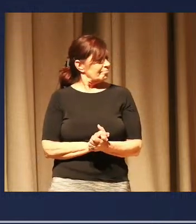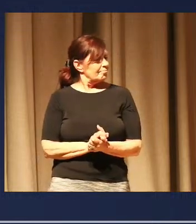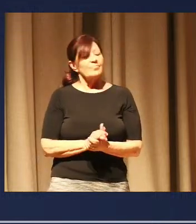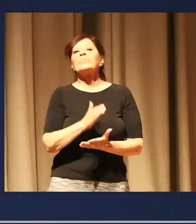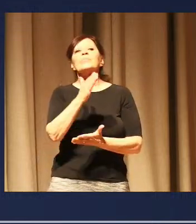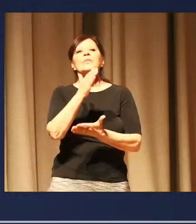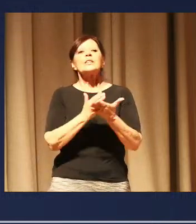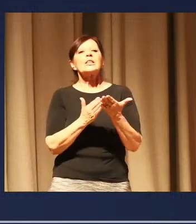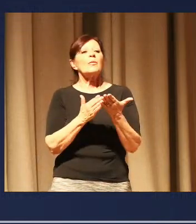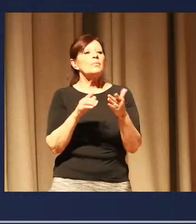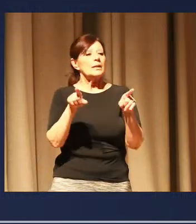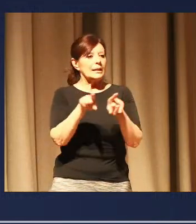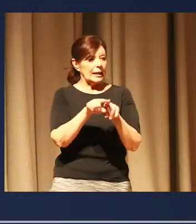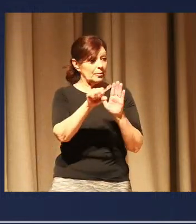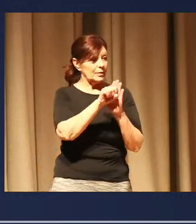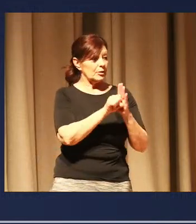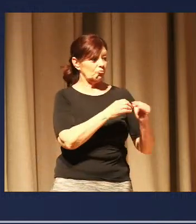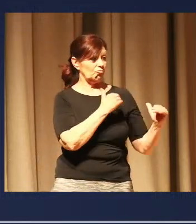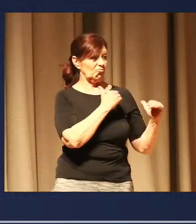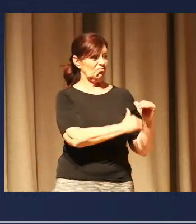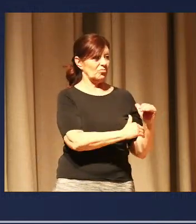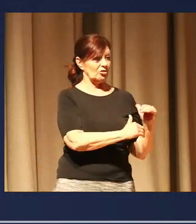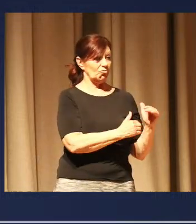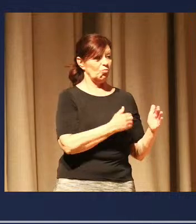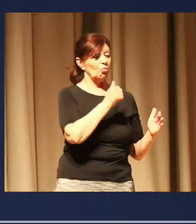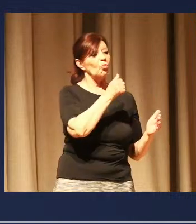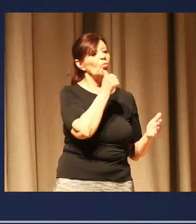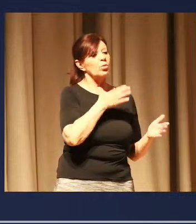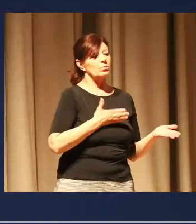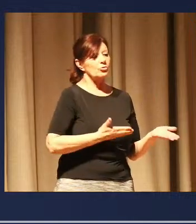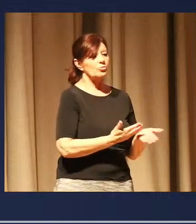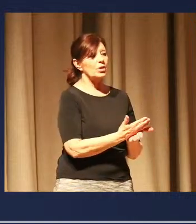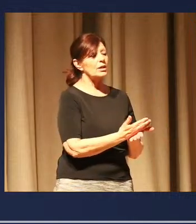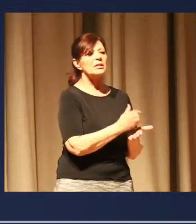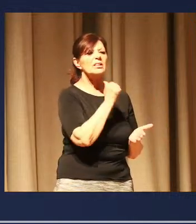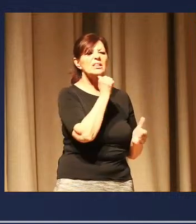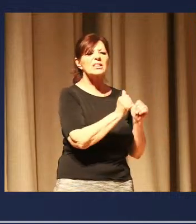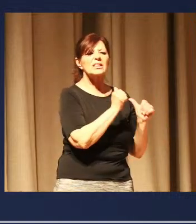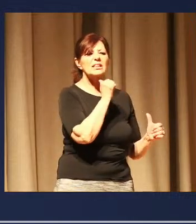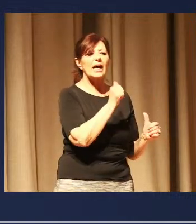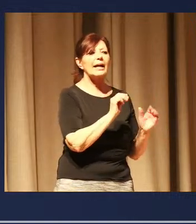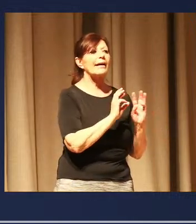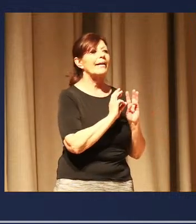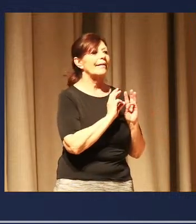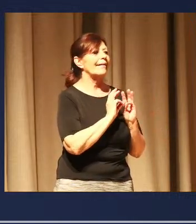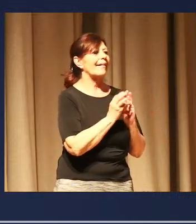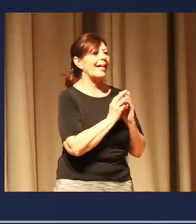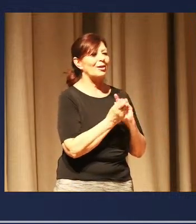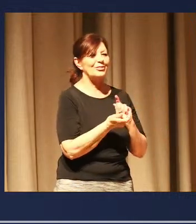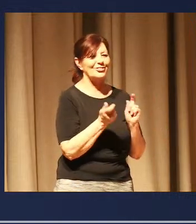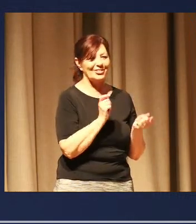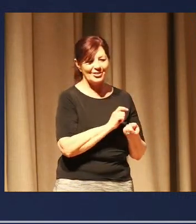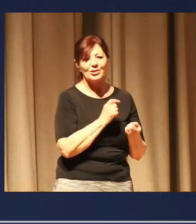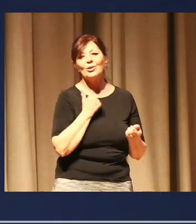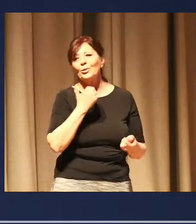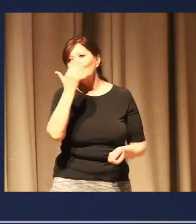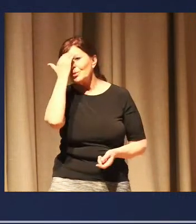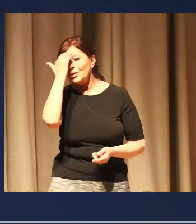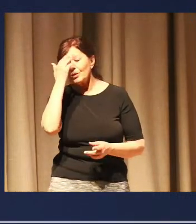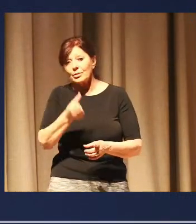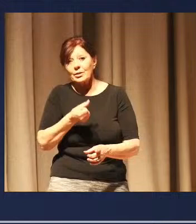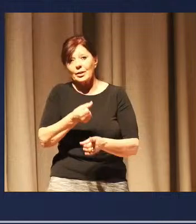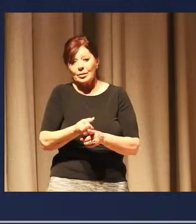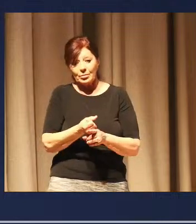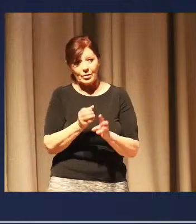Some of the same states that are restricting a woman's right to choose are denying the existence of climate change. We know all too well the impact